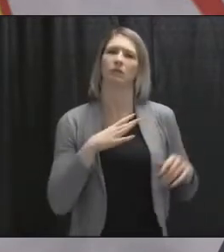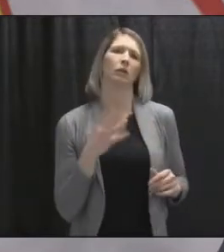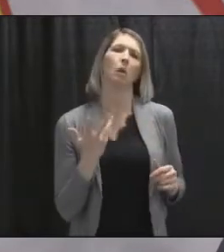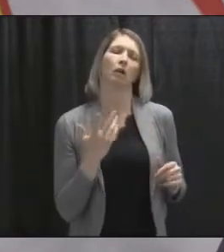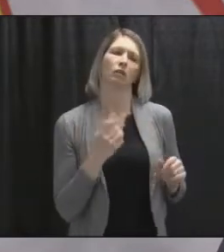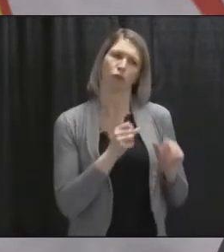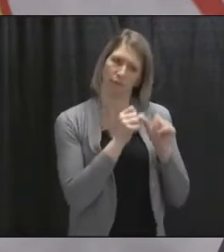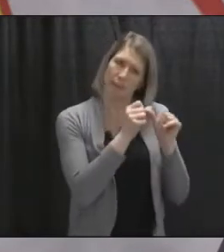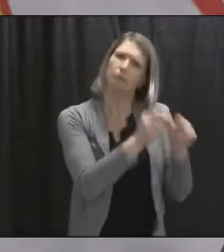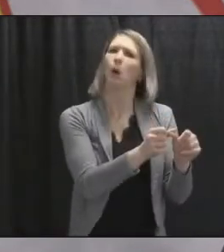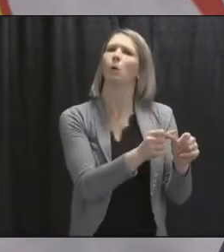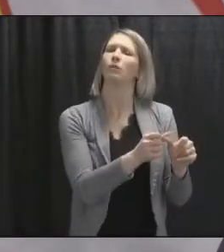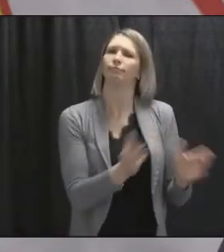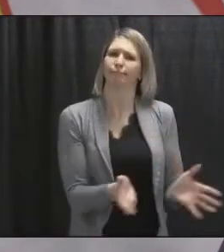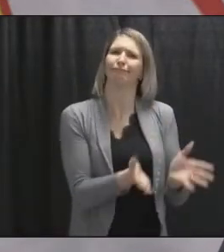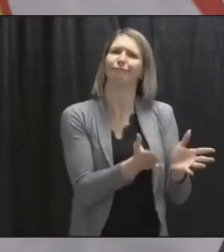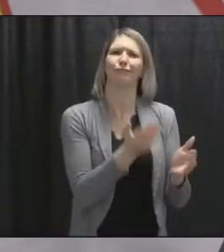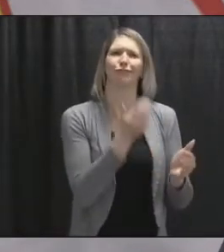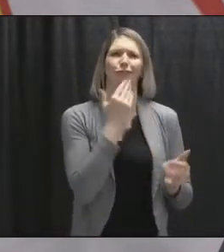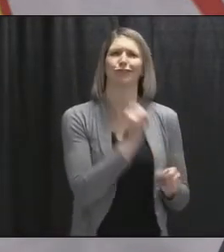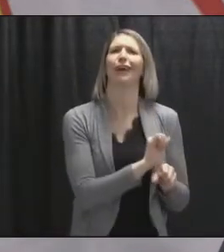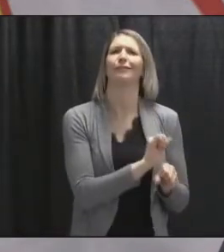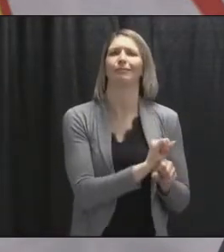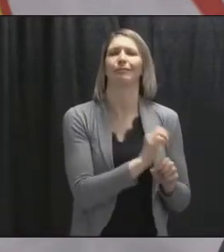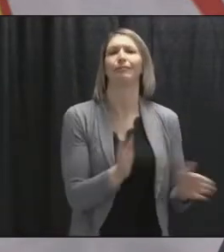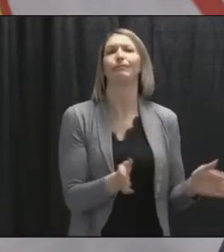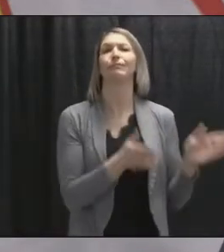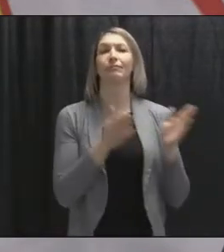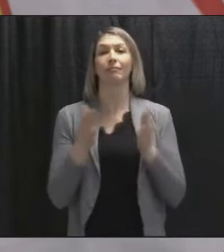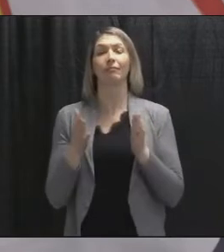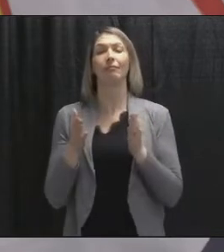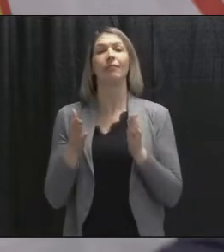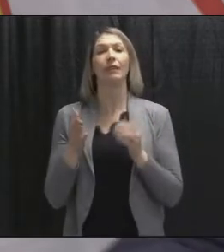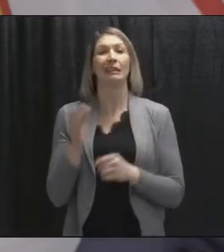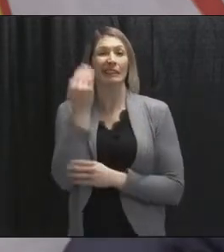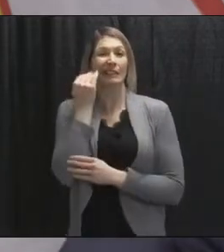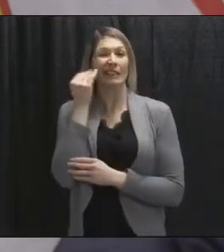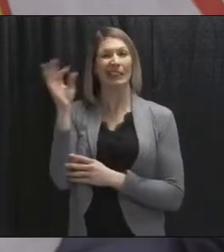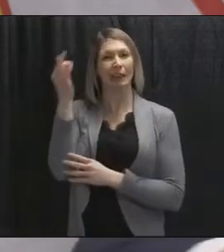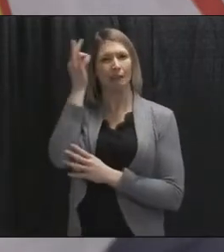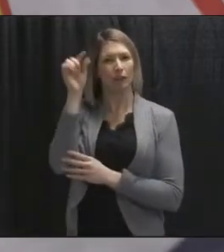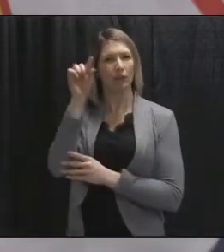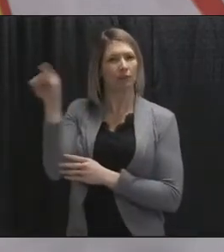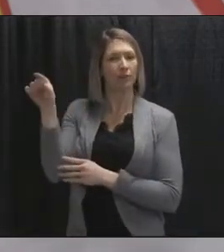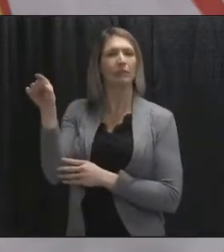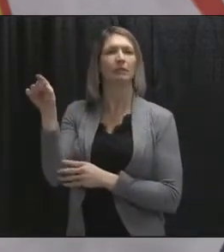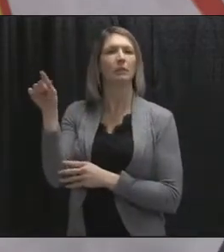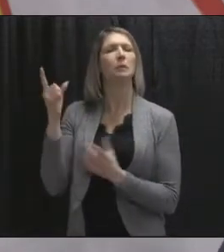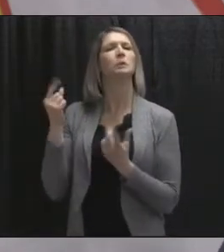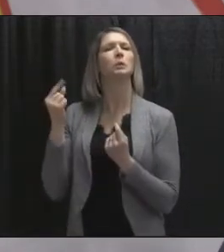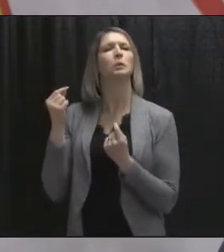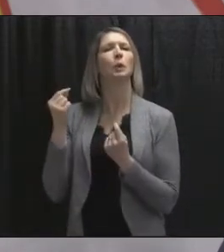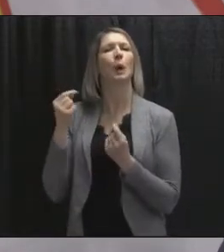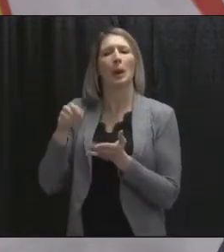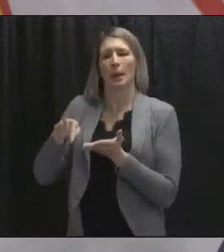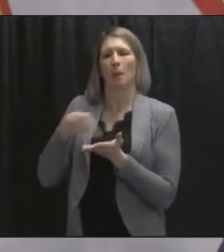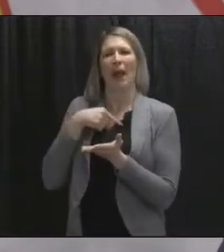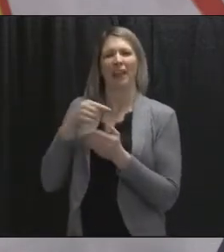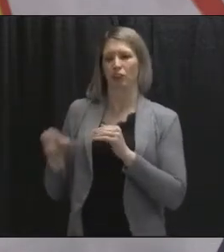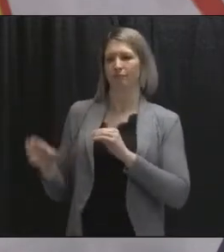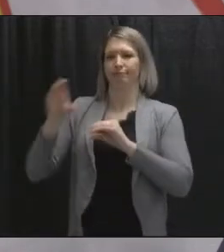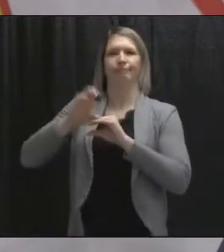Now, speaking of work, over the weekend, the federal government passed a COVID-19 wage subsidy bill. This is a